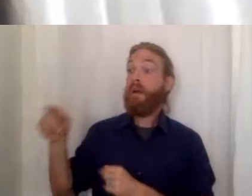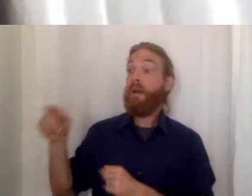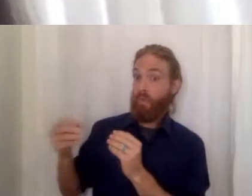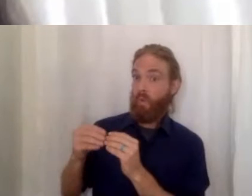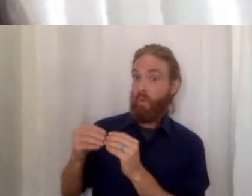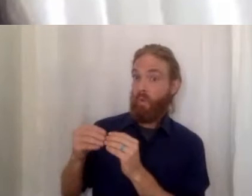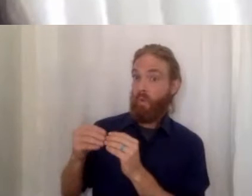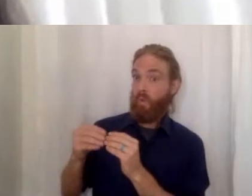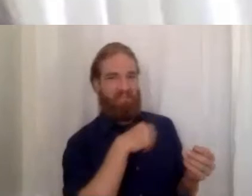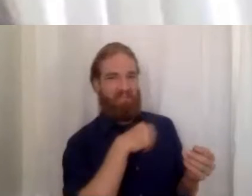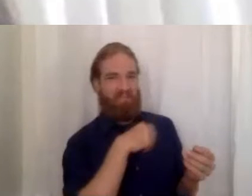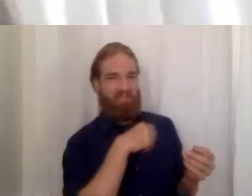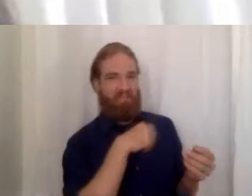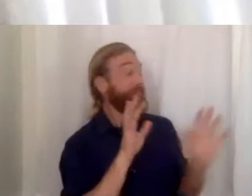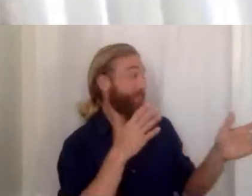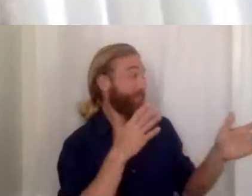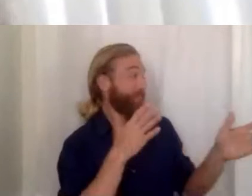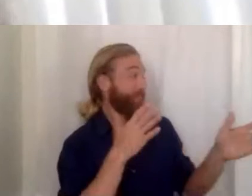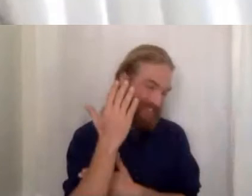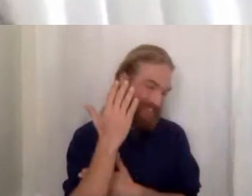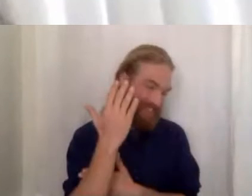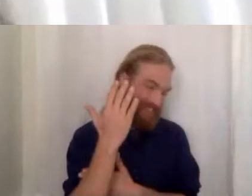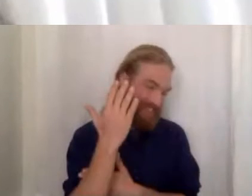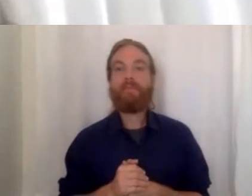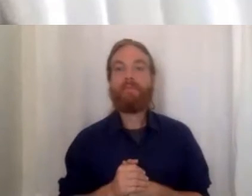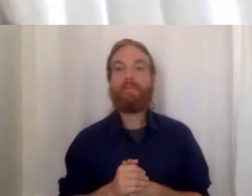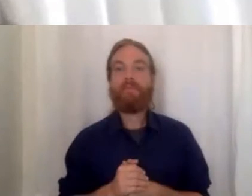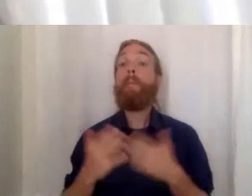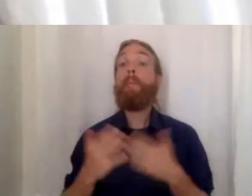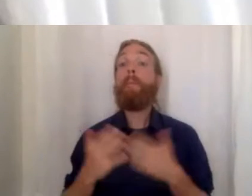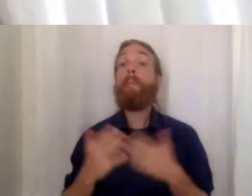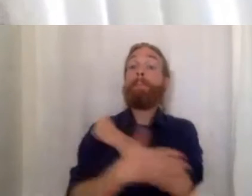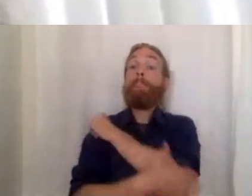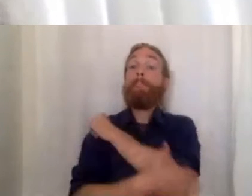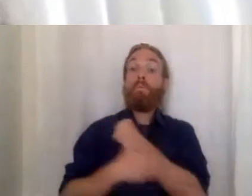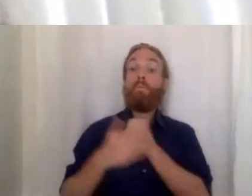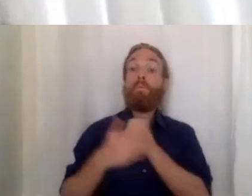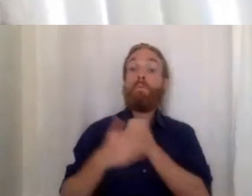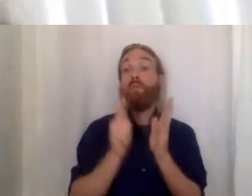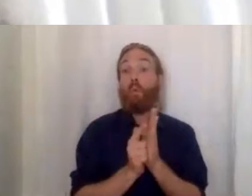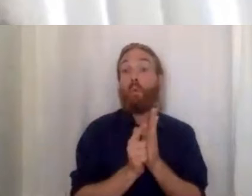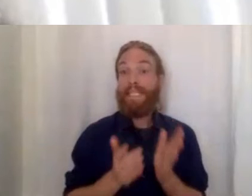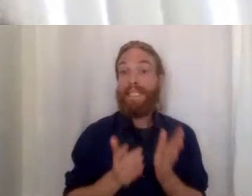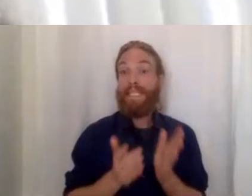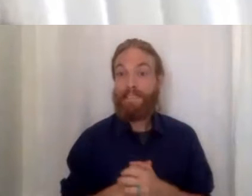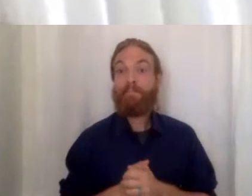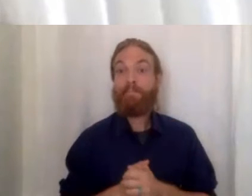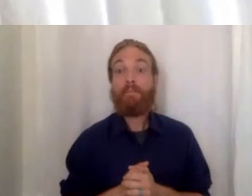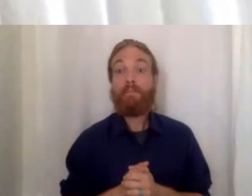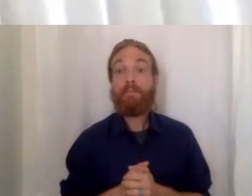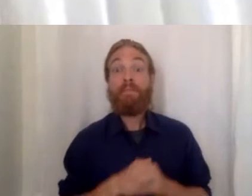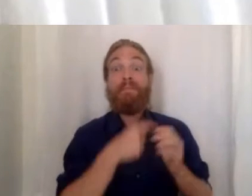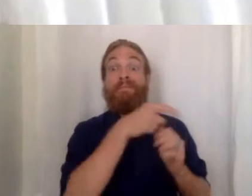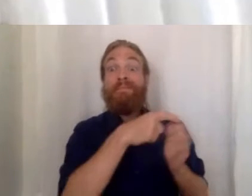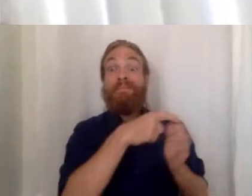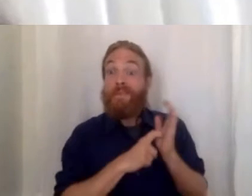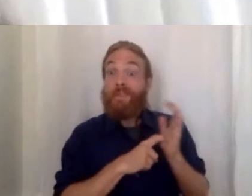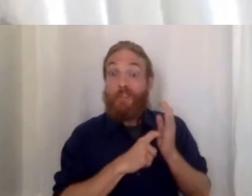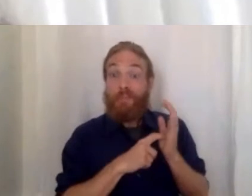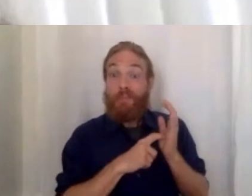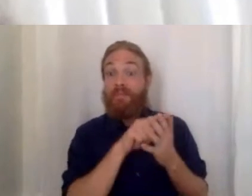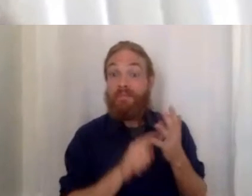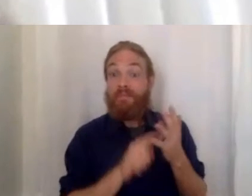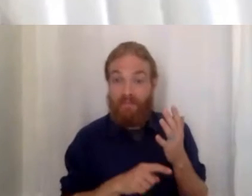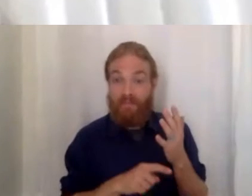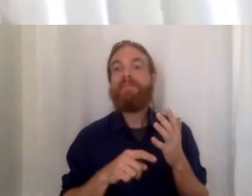County Attorney. First of all, the requirements or the mandates are from the federal government, and they are from the